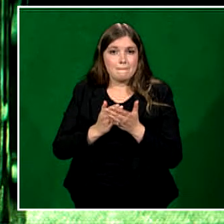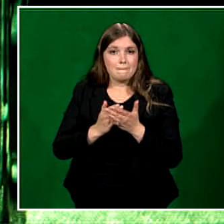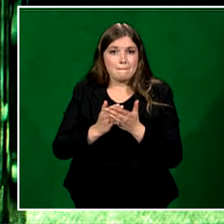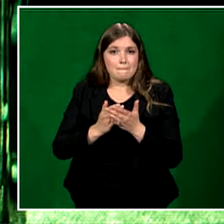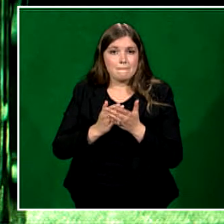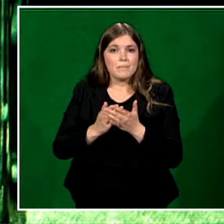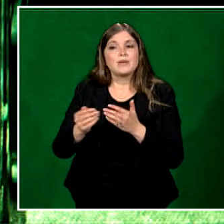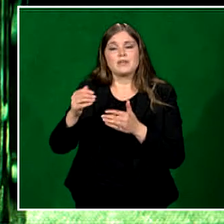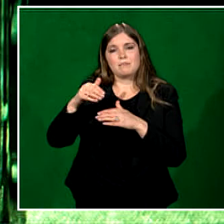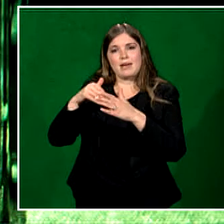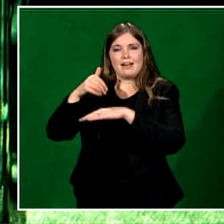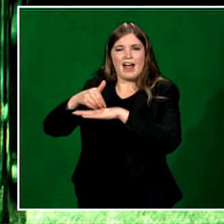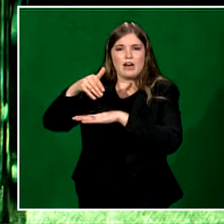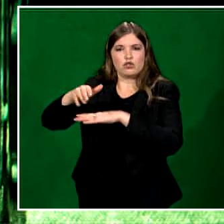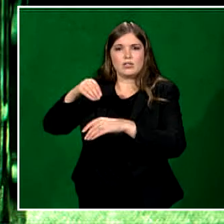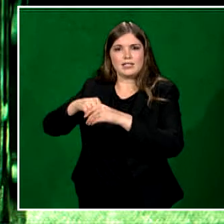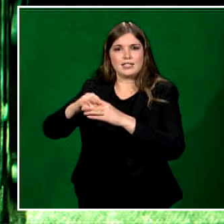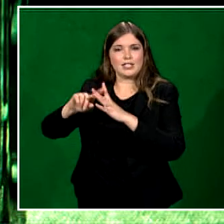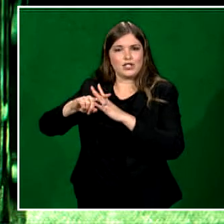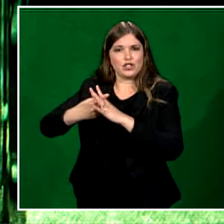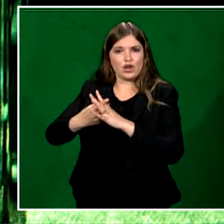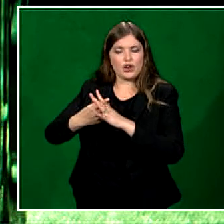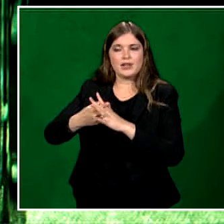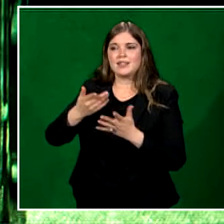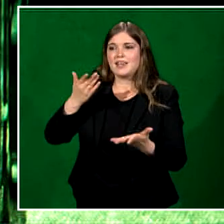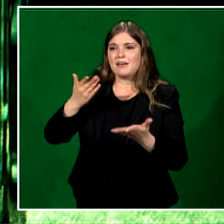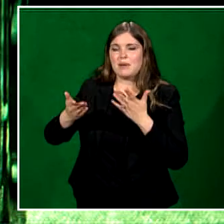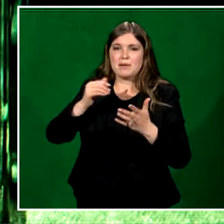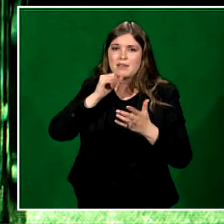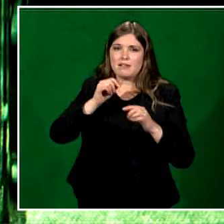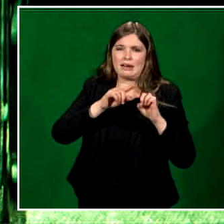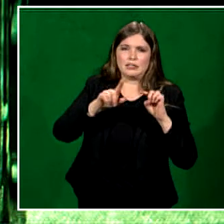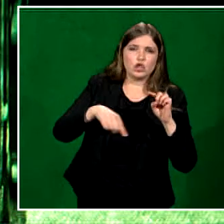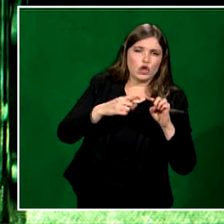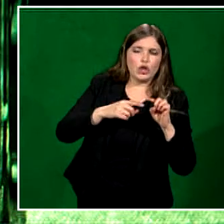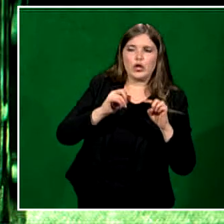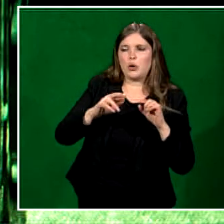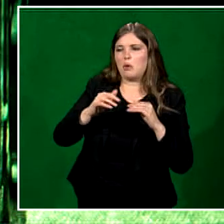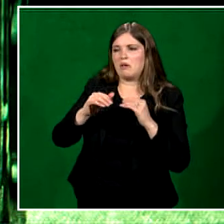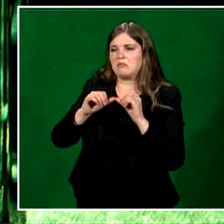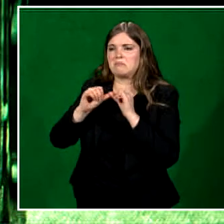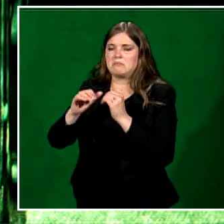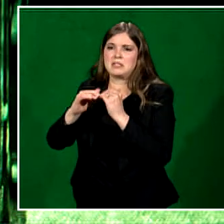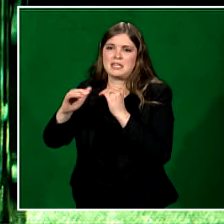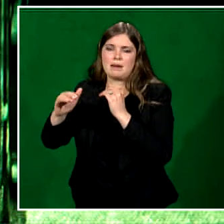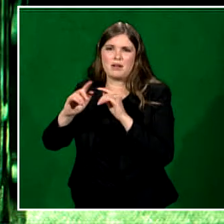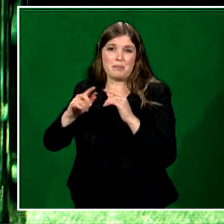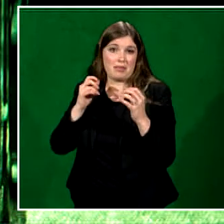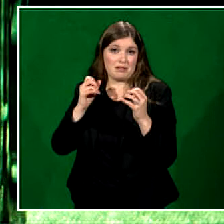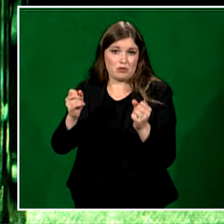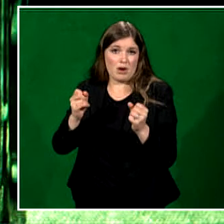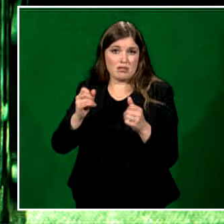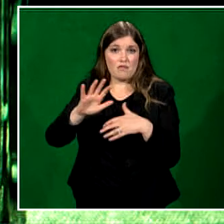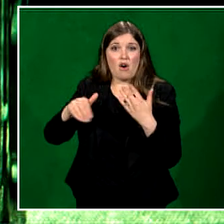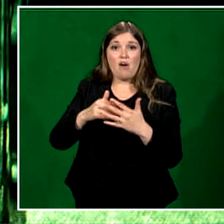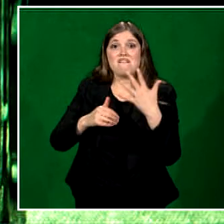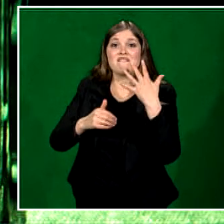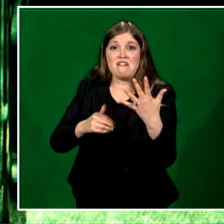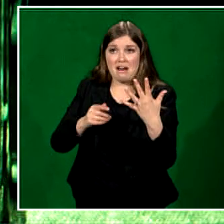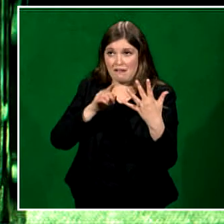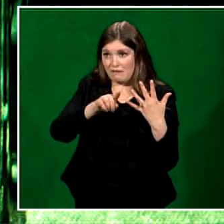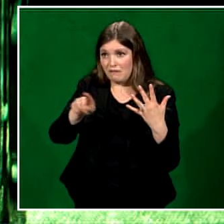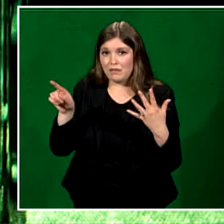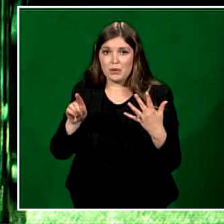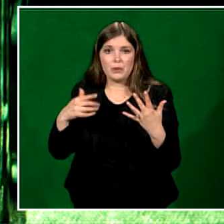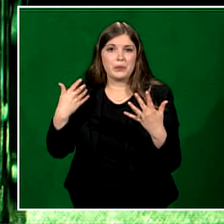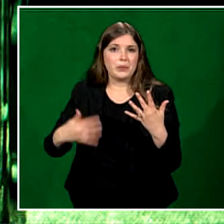submissions in the beginning that really aren't even circular, maybe they're sustainable, et cetera. But the strength of the circularity of all 5 of these finalists